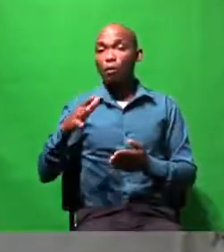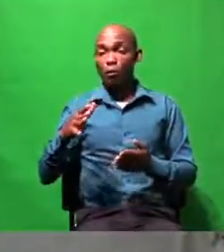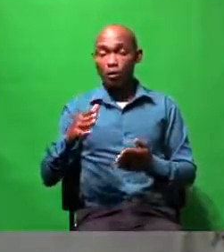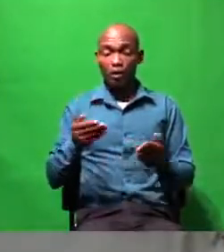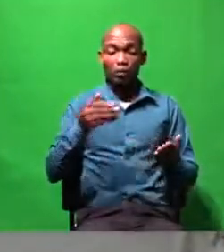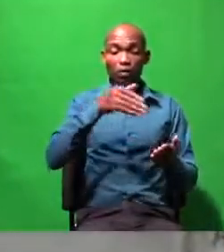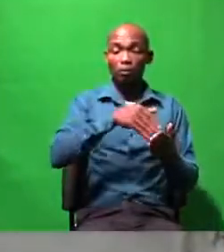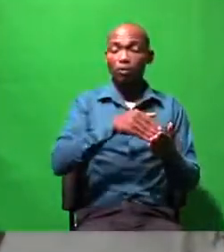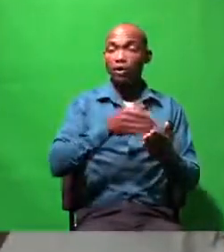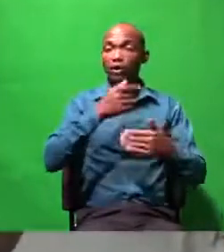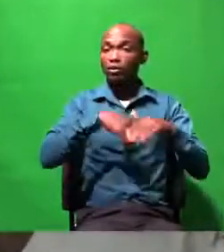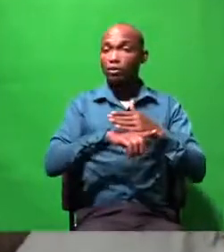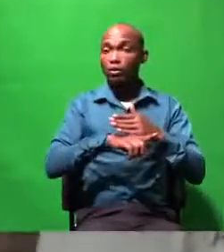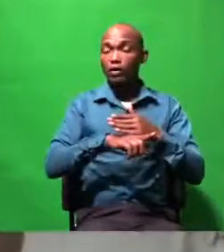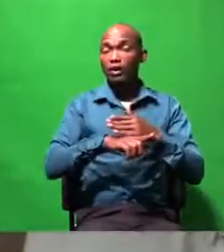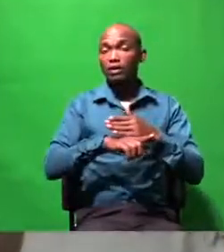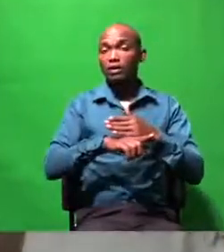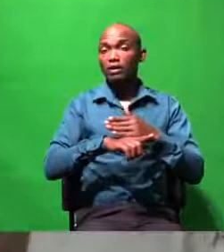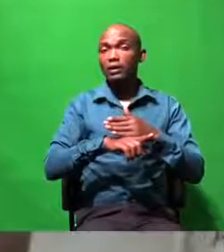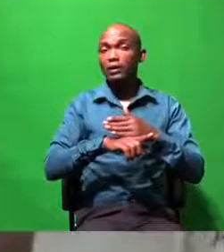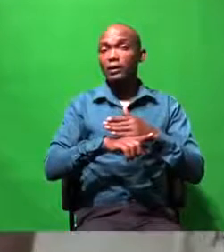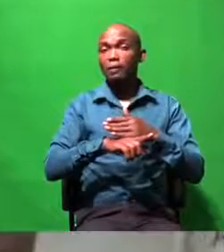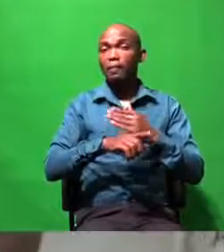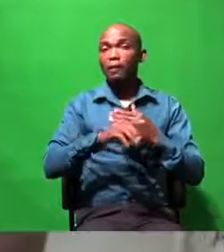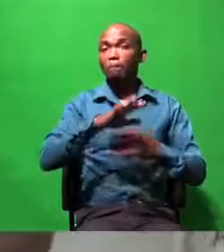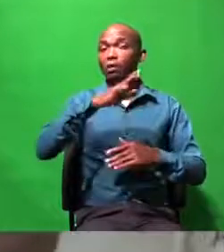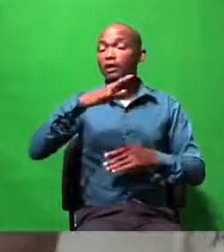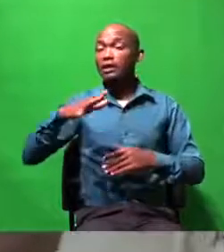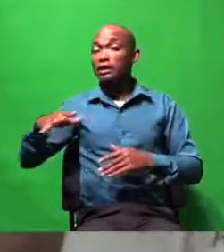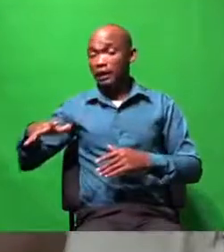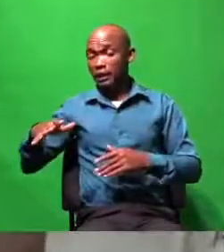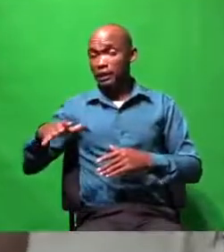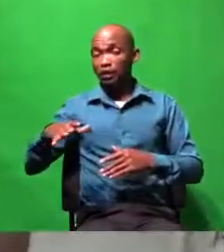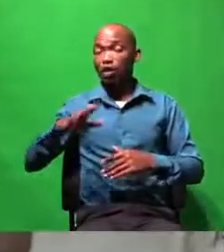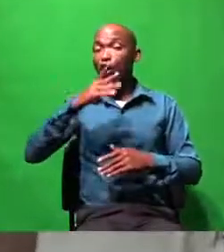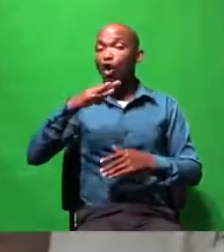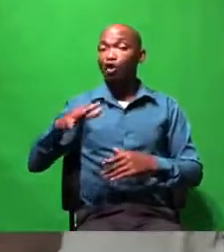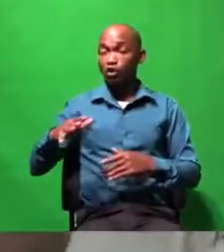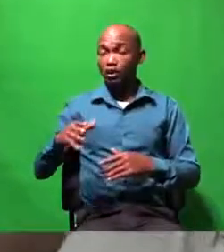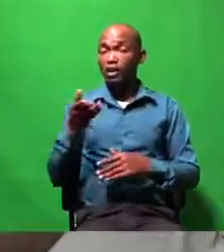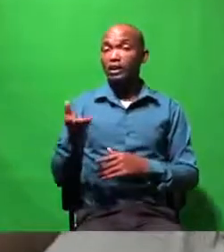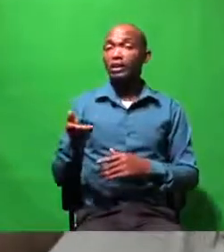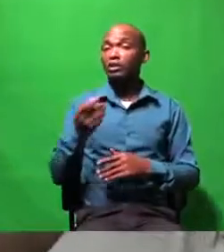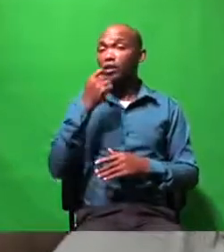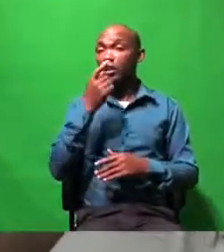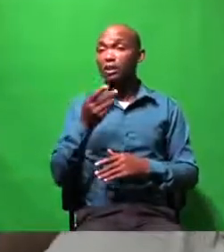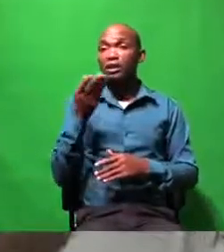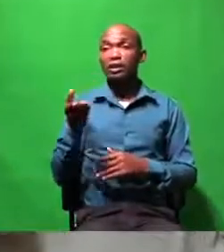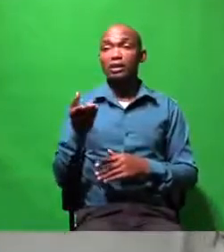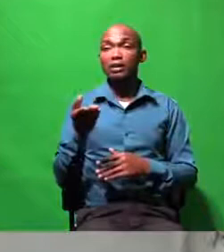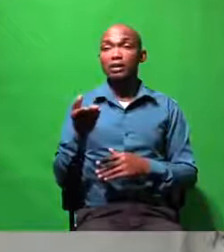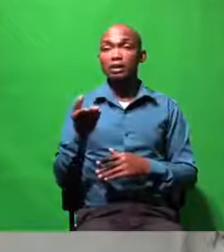be poured at the sea, or sometimes can poured at the ocean. So here we can say this is